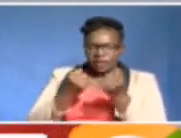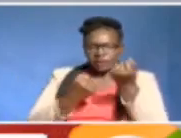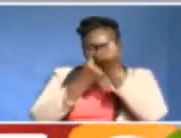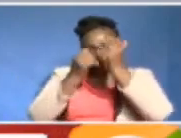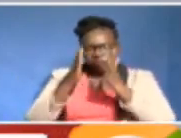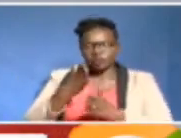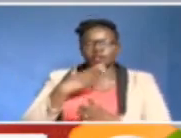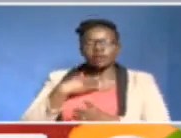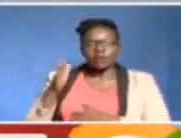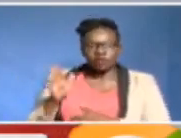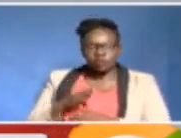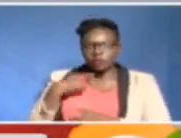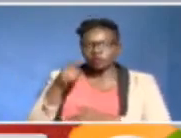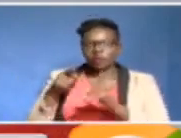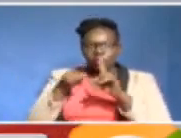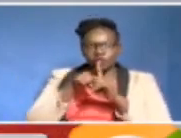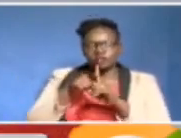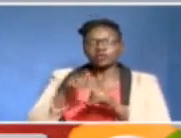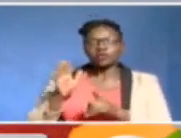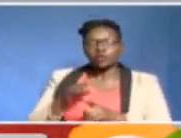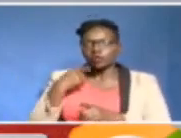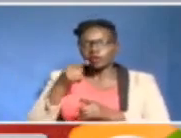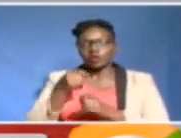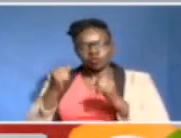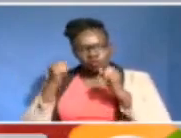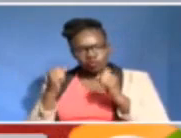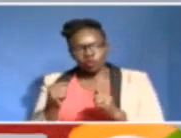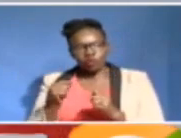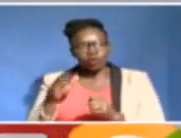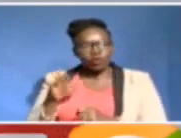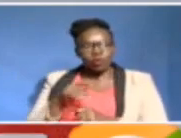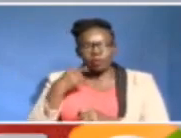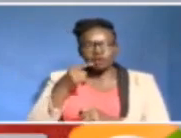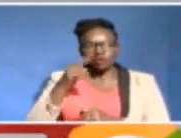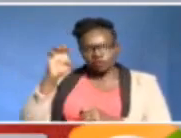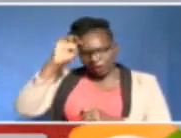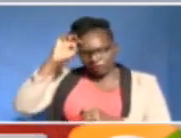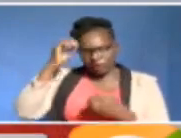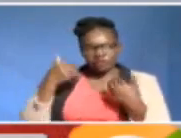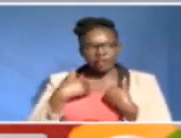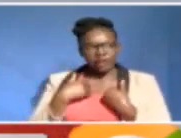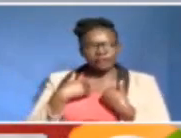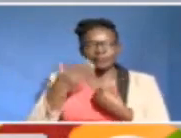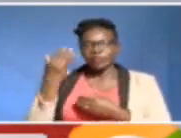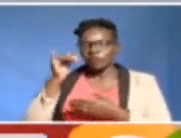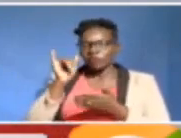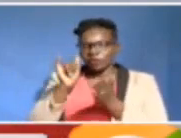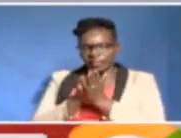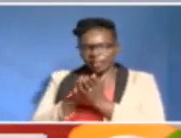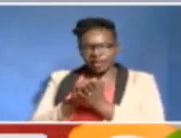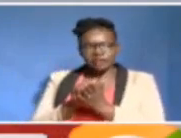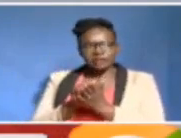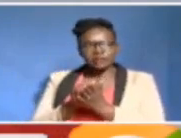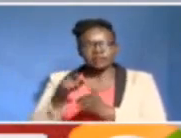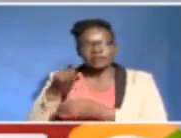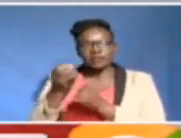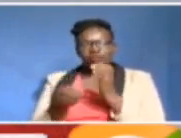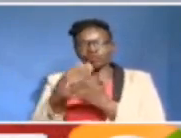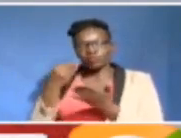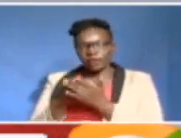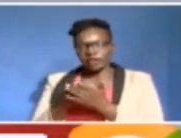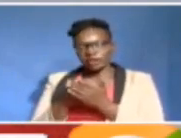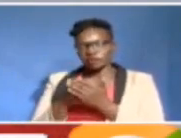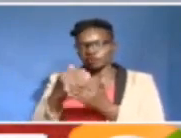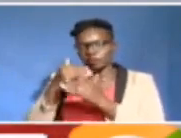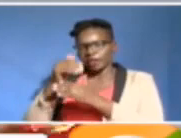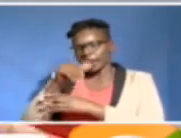who are motivated, women who are go-getters, women who are strong, women who are educated. You know, because with that, maybe you'll use that money to build something else. At